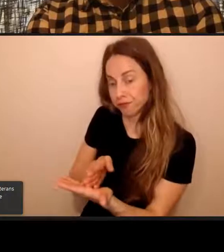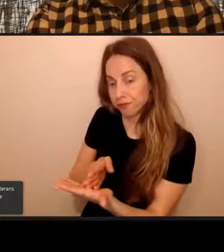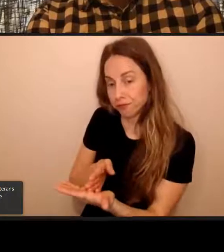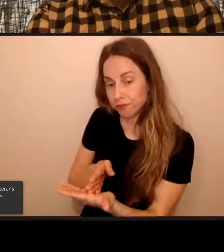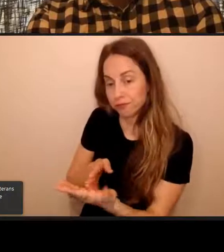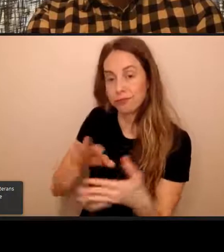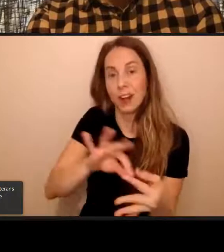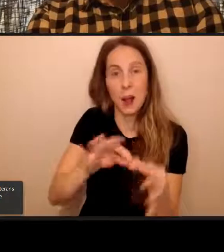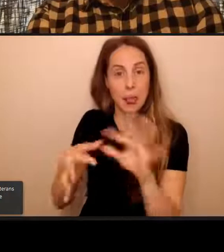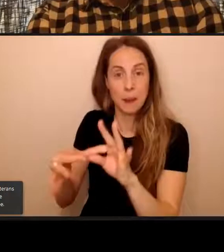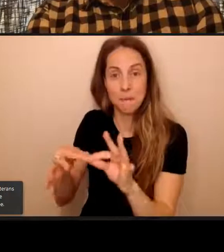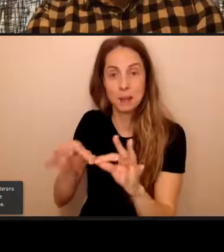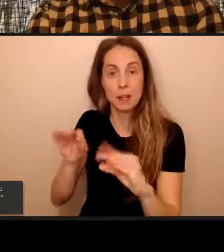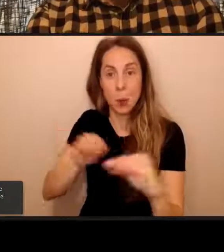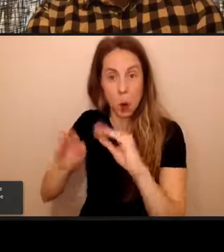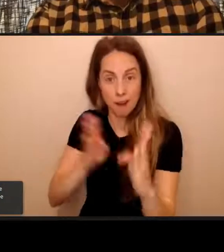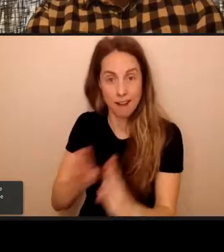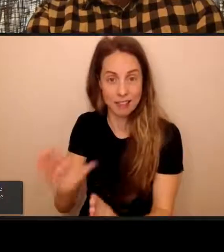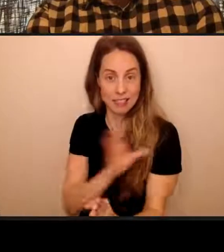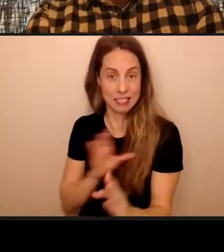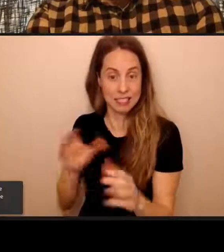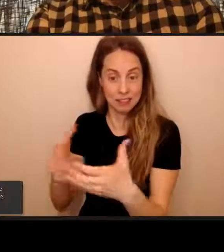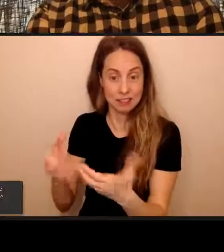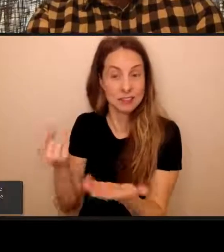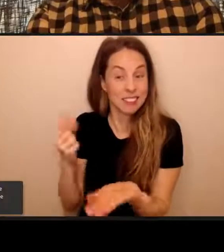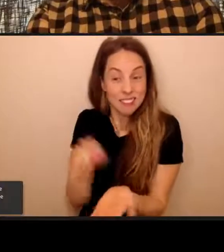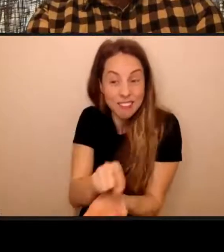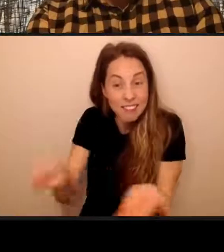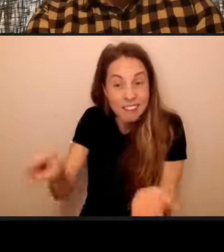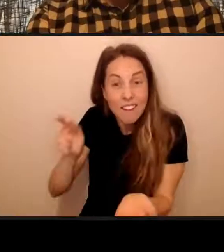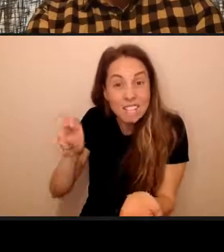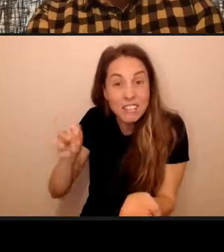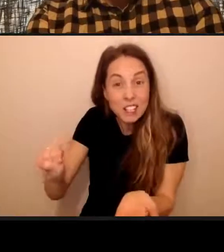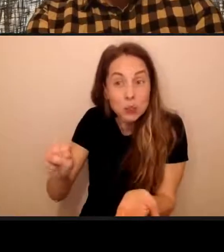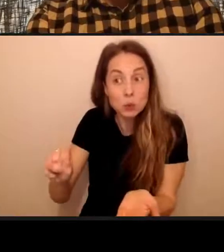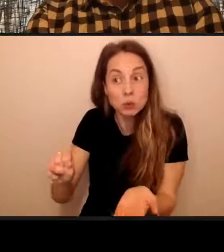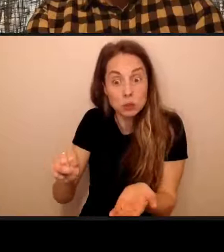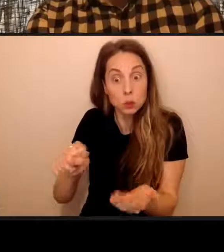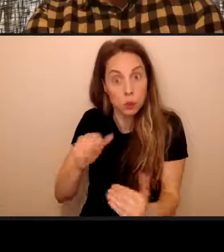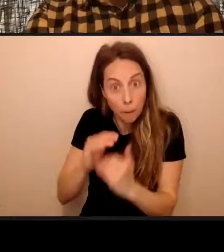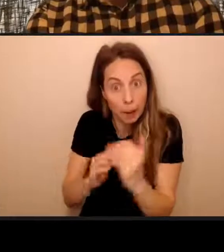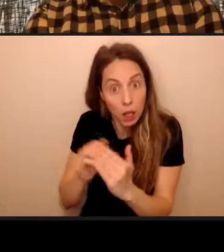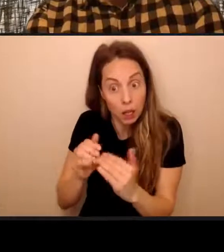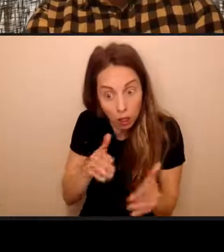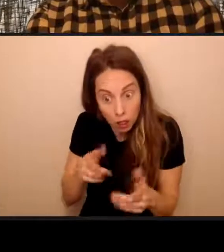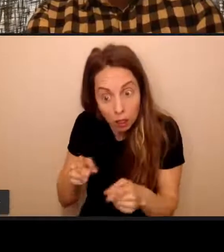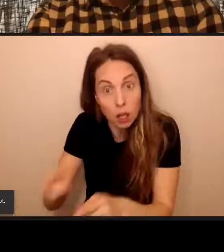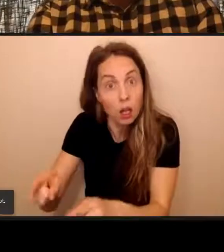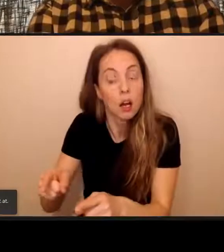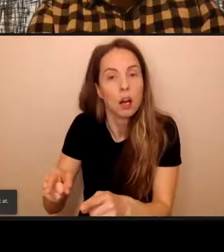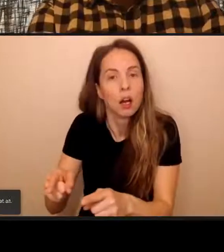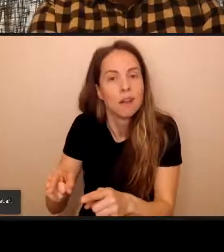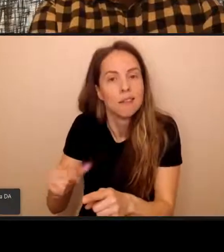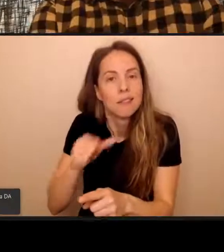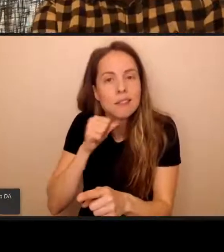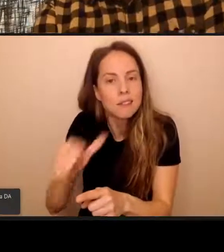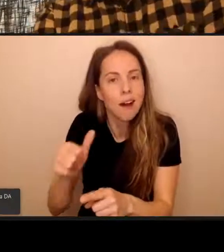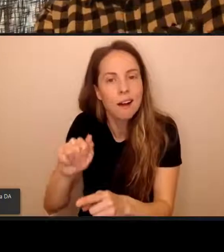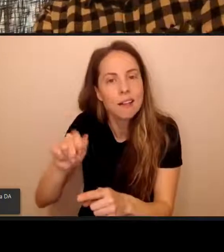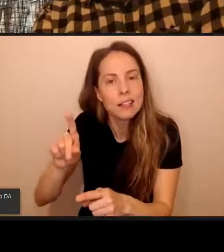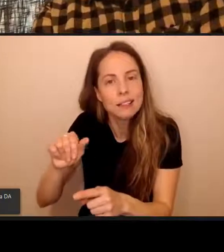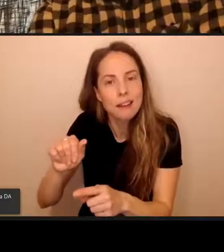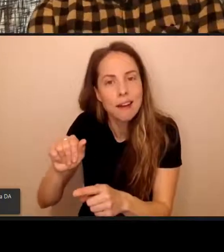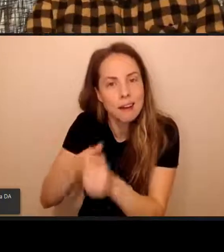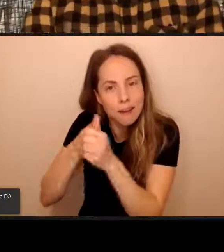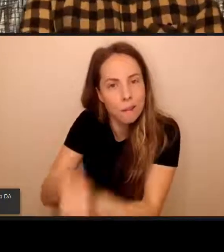Olympic Organizing Committee because the venues were being built without ADA, that were not ADA compliant. So